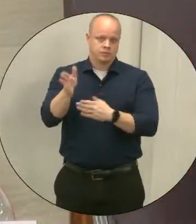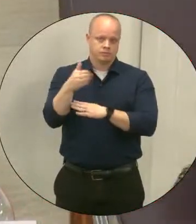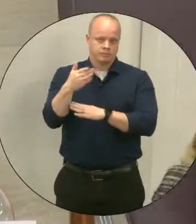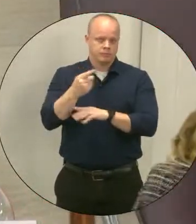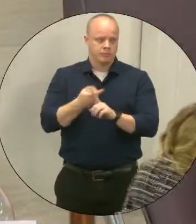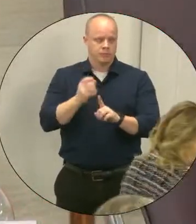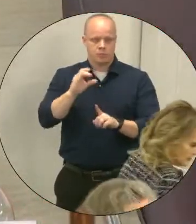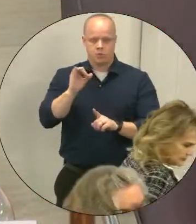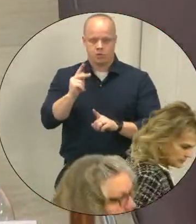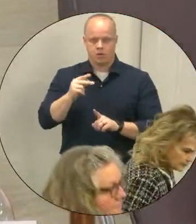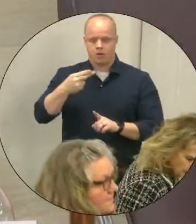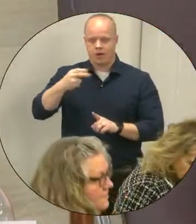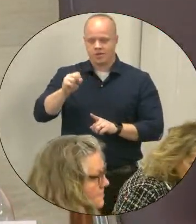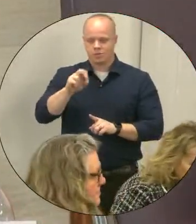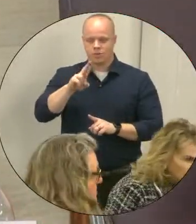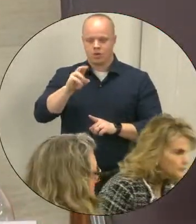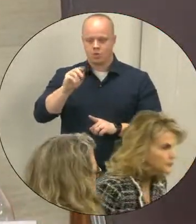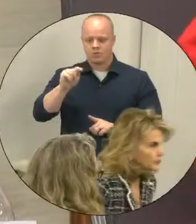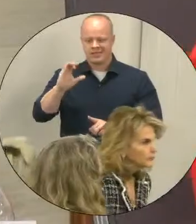High School ROTC.